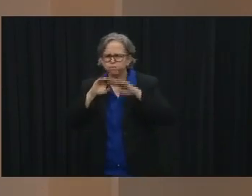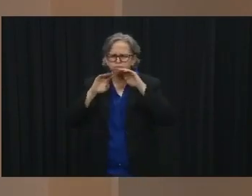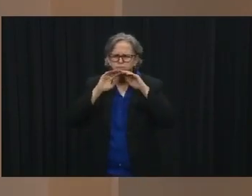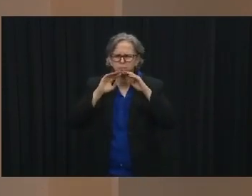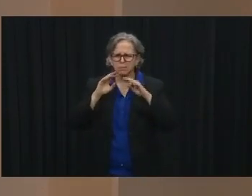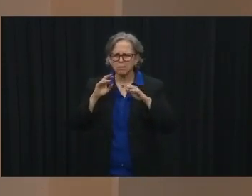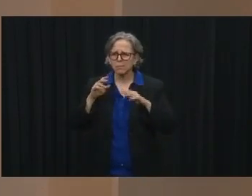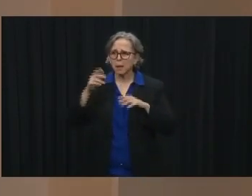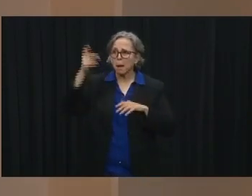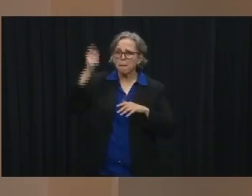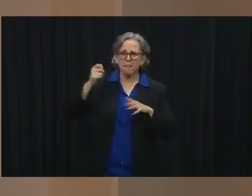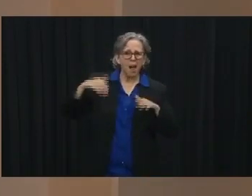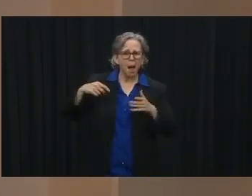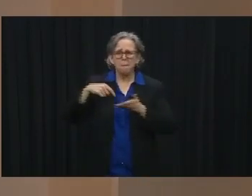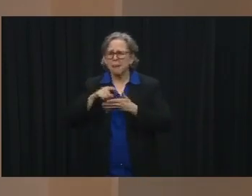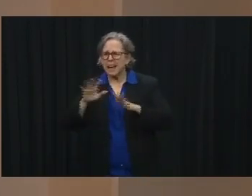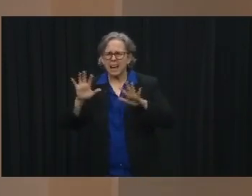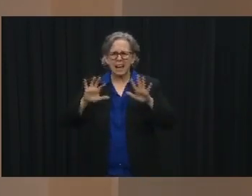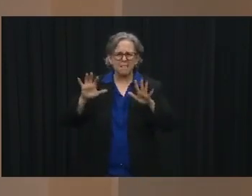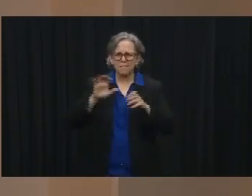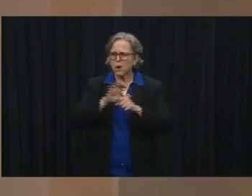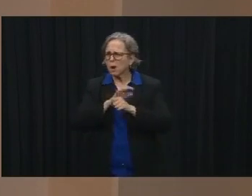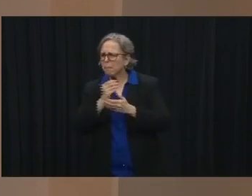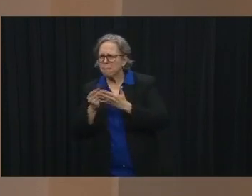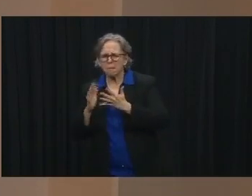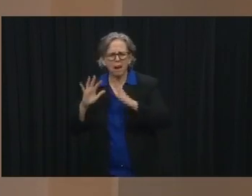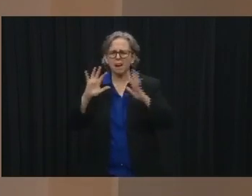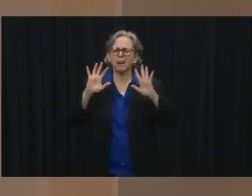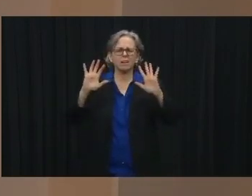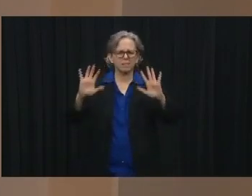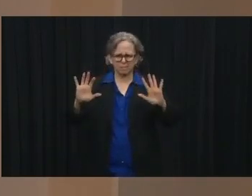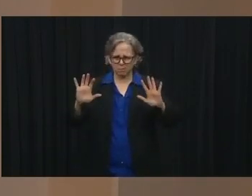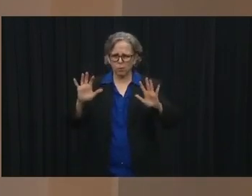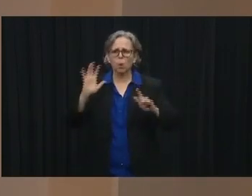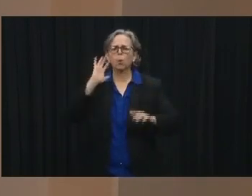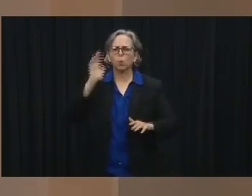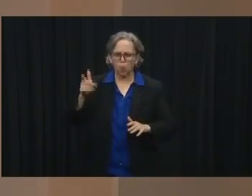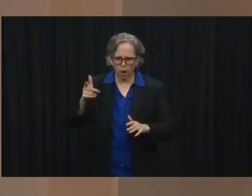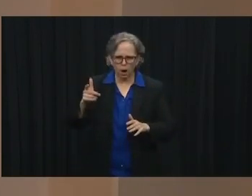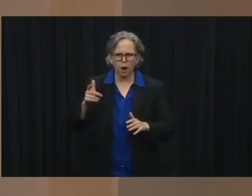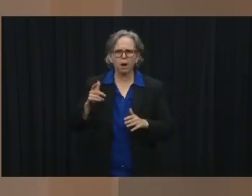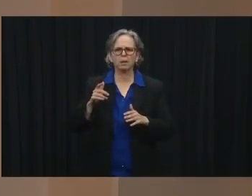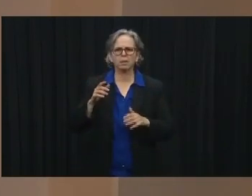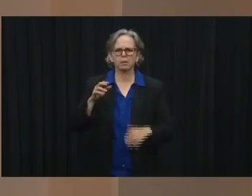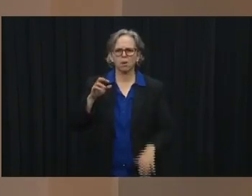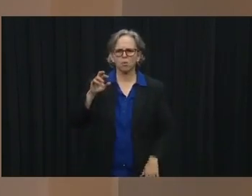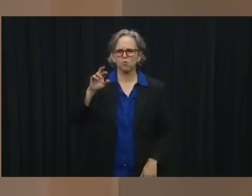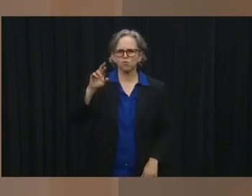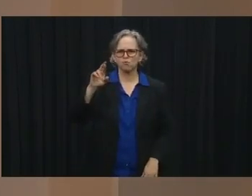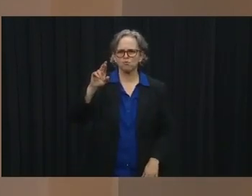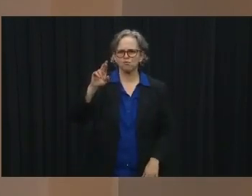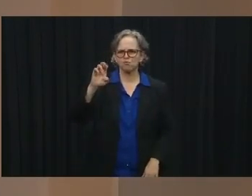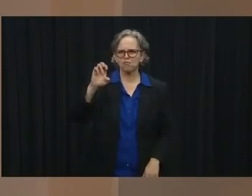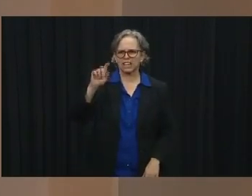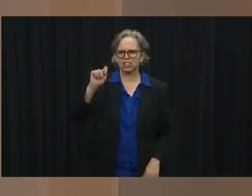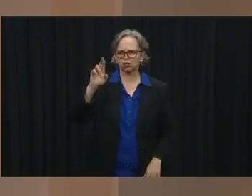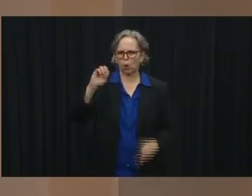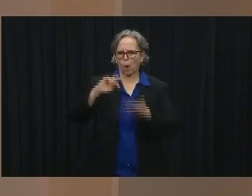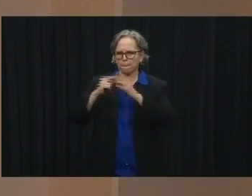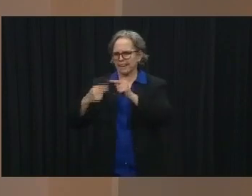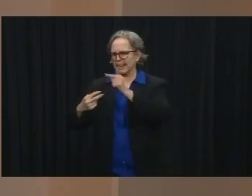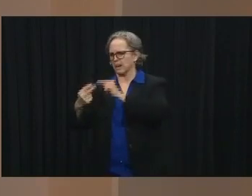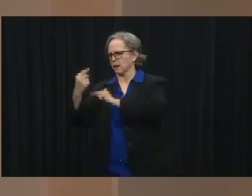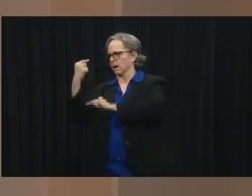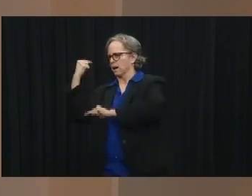full amount that you qualify for, they will make that retroactive. So just because you don't get through today, or if there was a